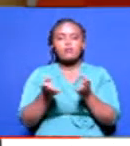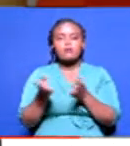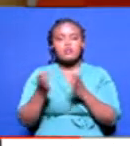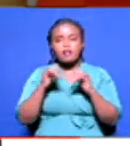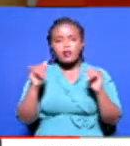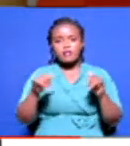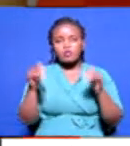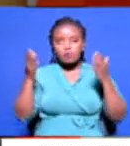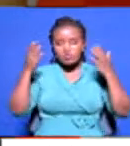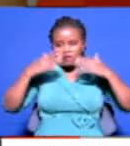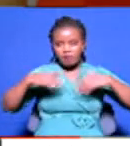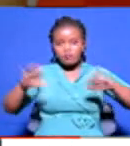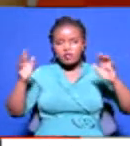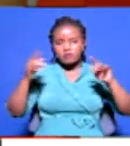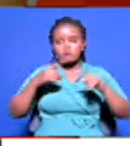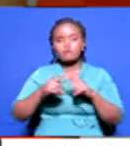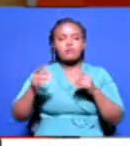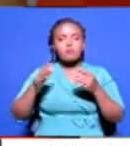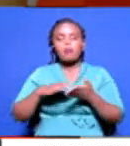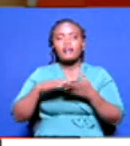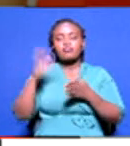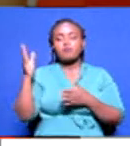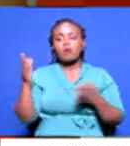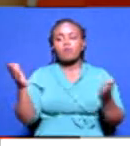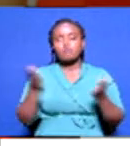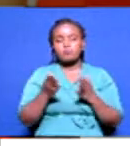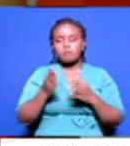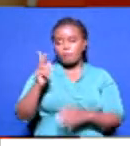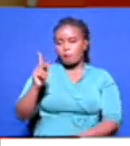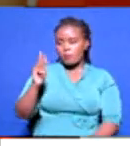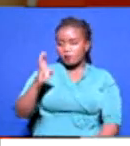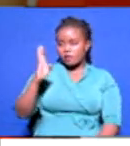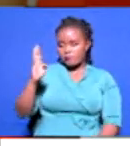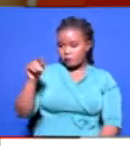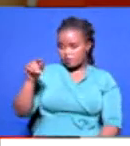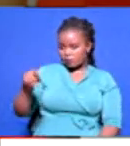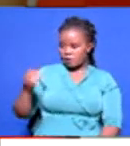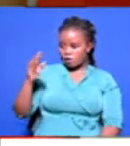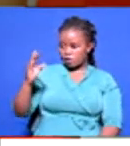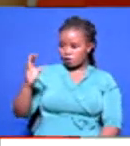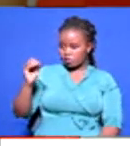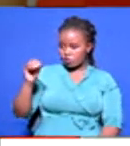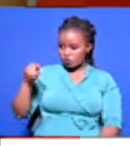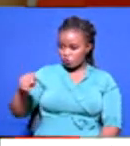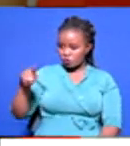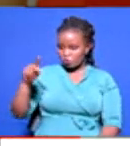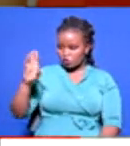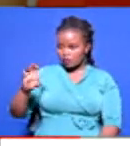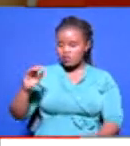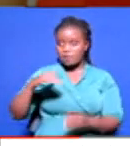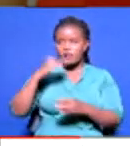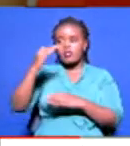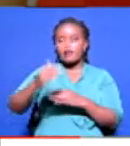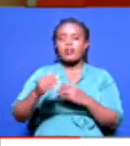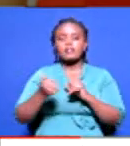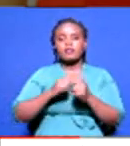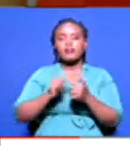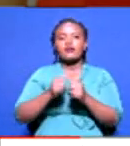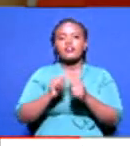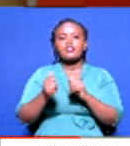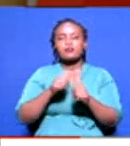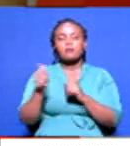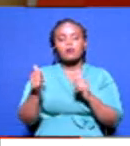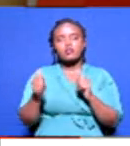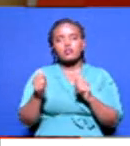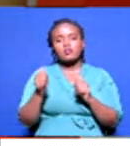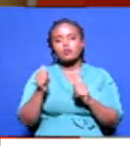but you can find more stories on our website at kbc.co.ke. Richard Munga is up next with a sports update. My name is Caroline